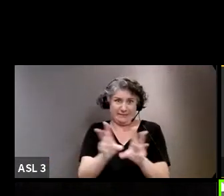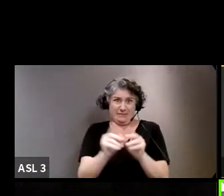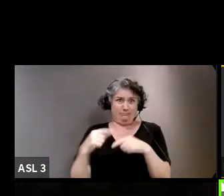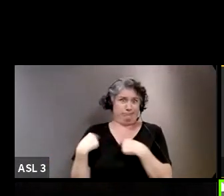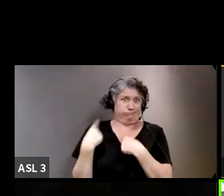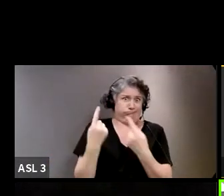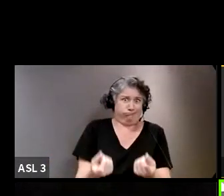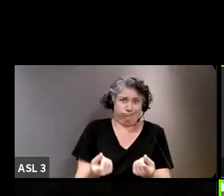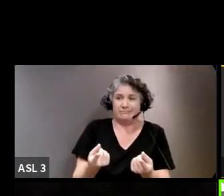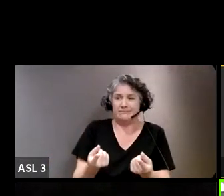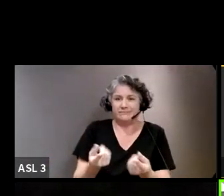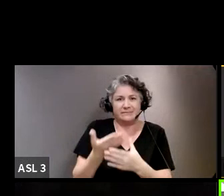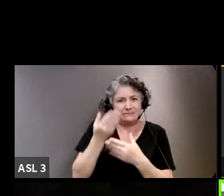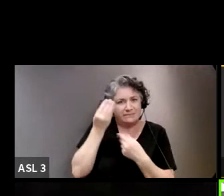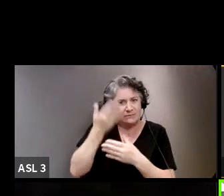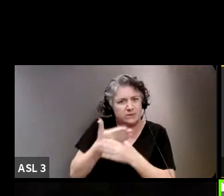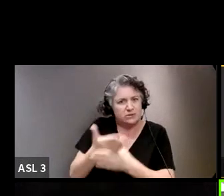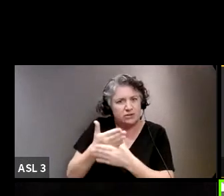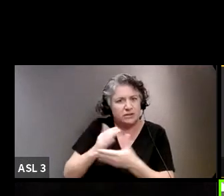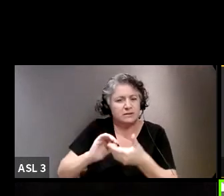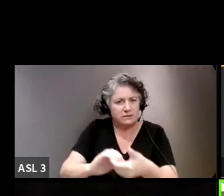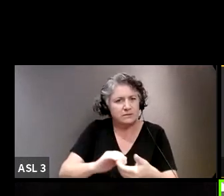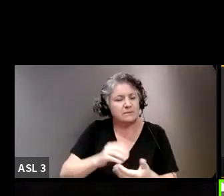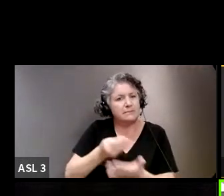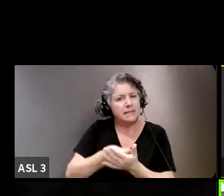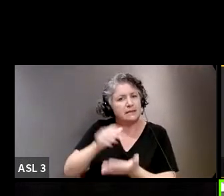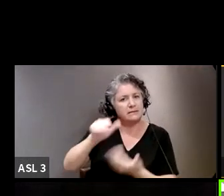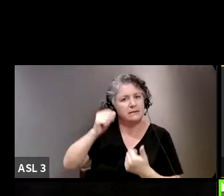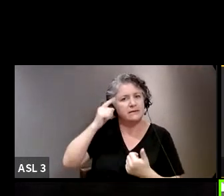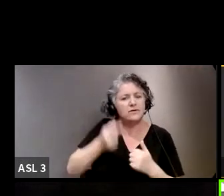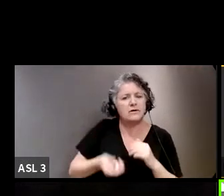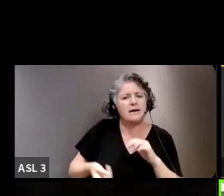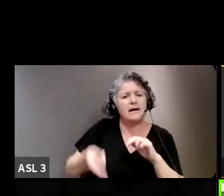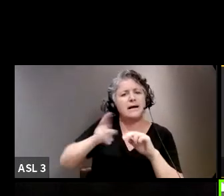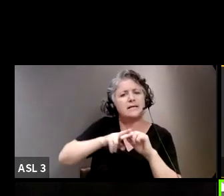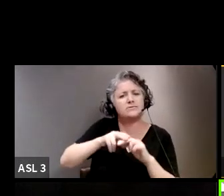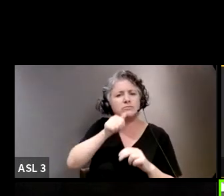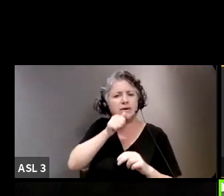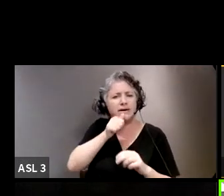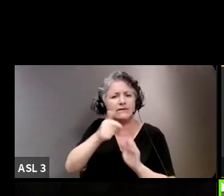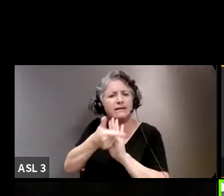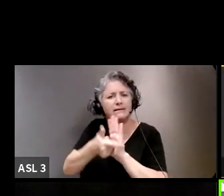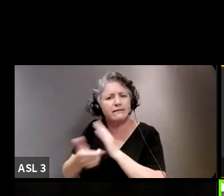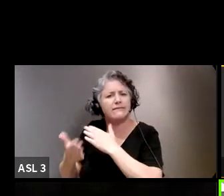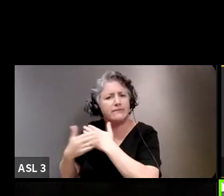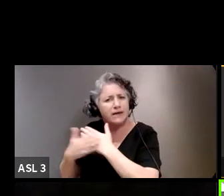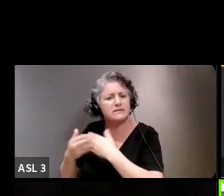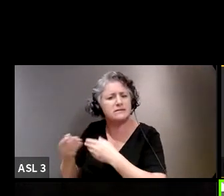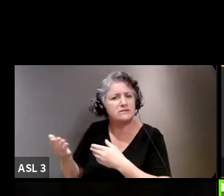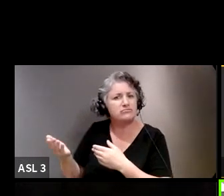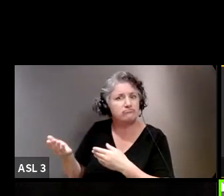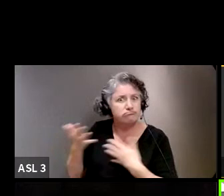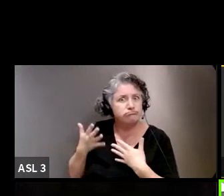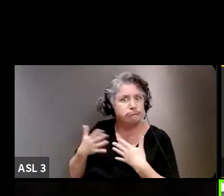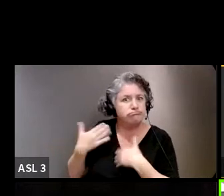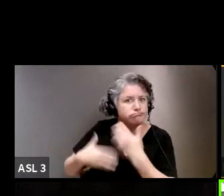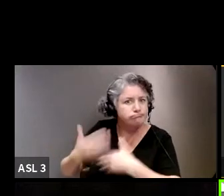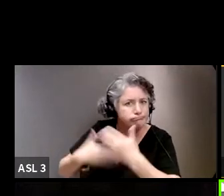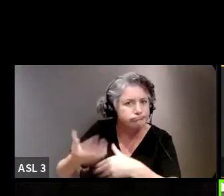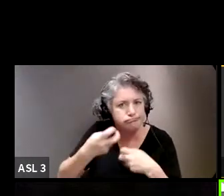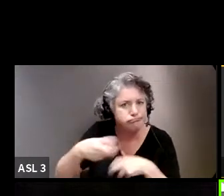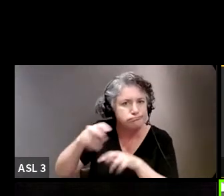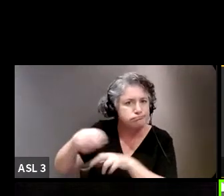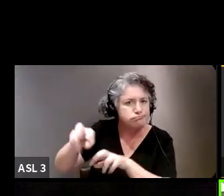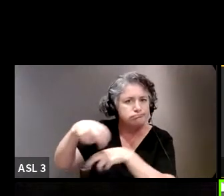the basis around which we're seeking the money to get that extra privacy legal advice to get this process going as fast as we possibly